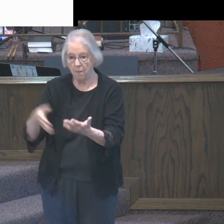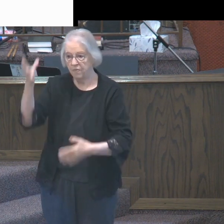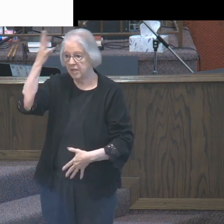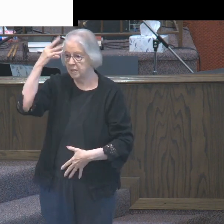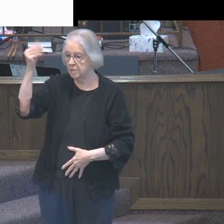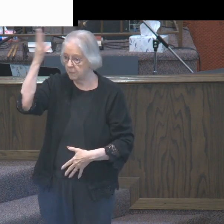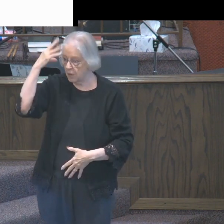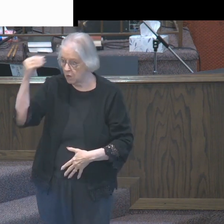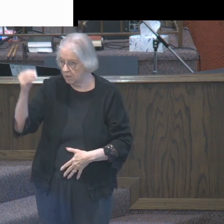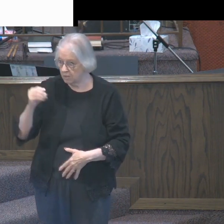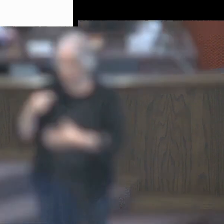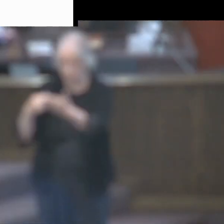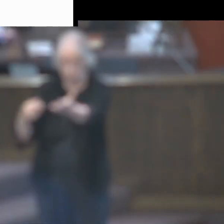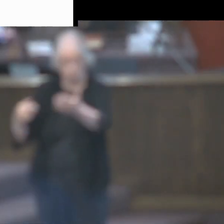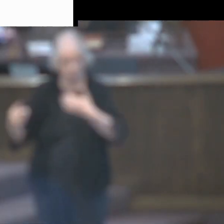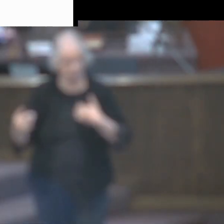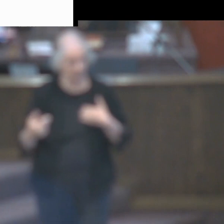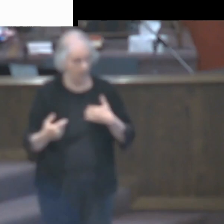up, right?